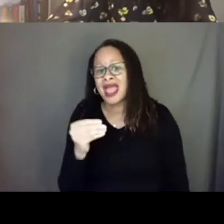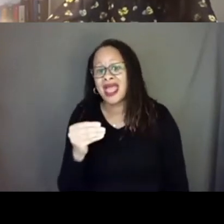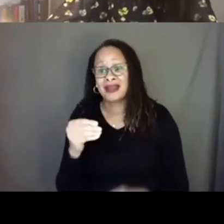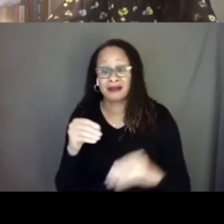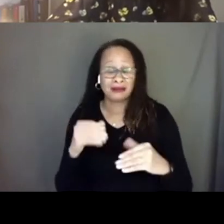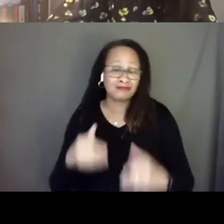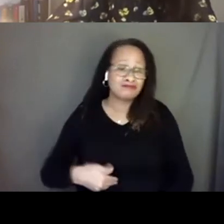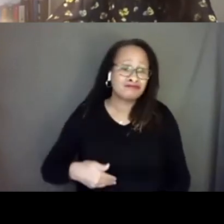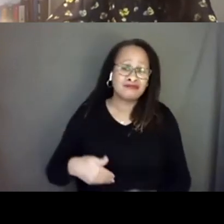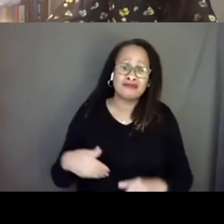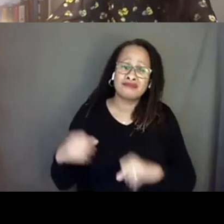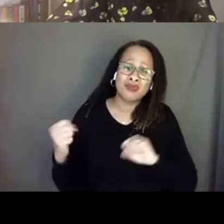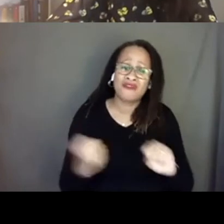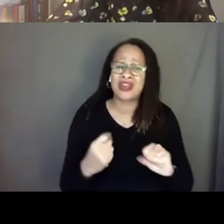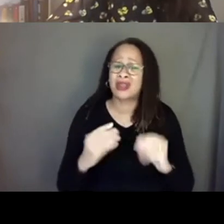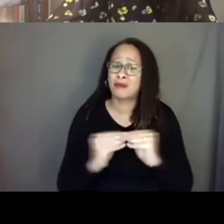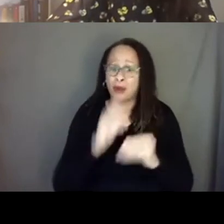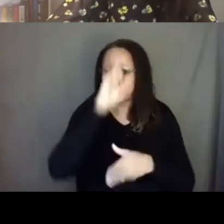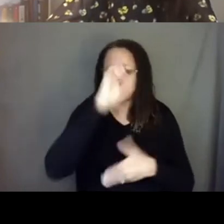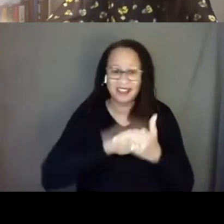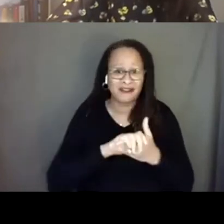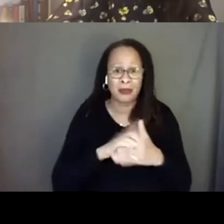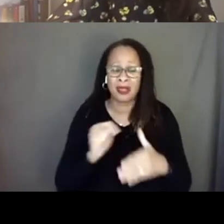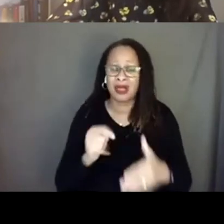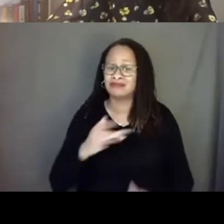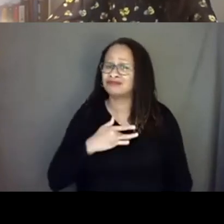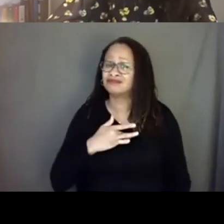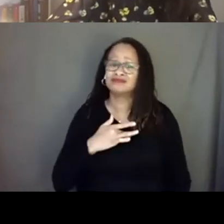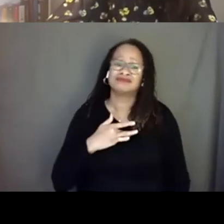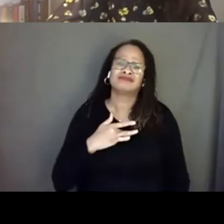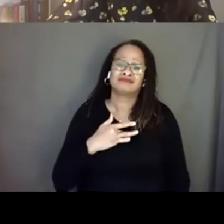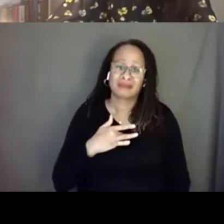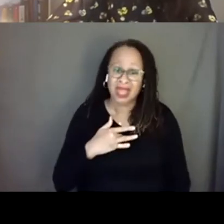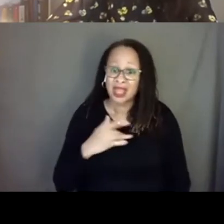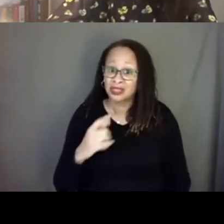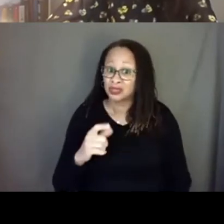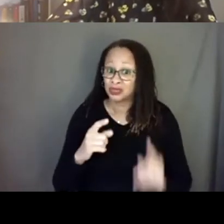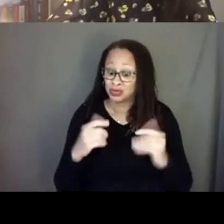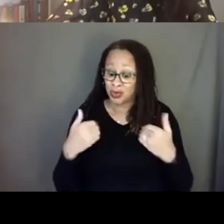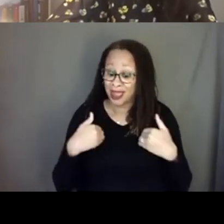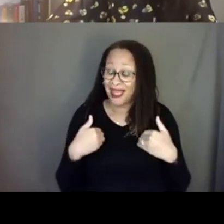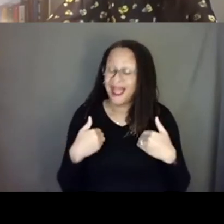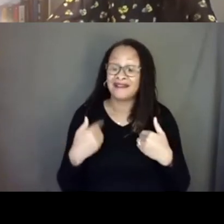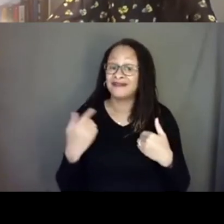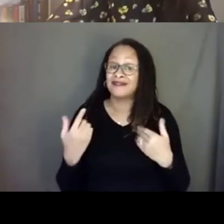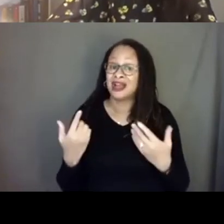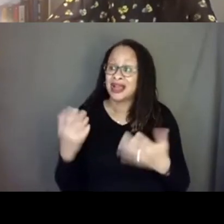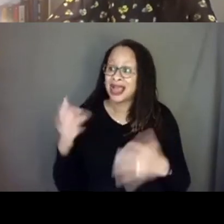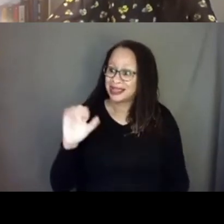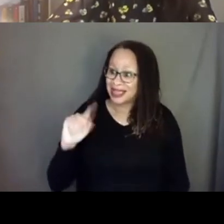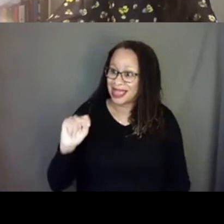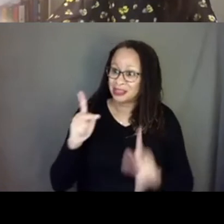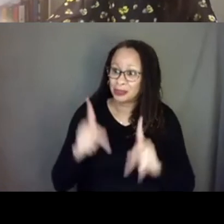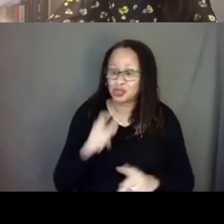and believable. And so to cast someone who hadn't had the weight of that experience and didn't really